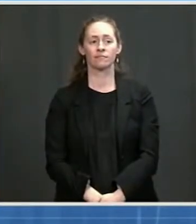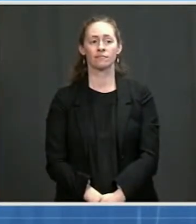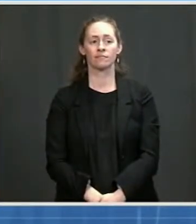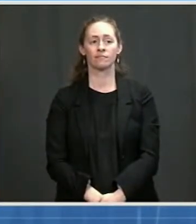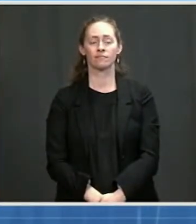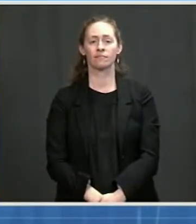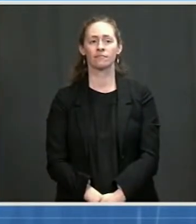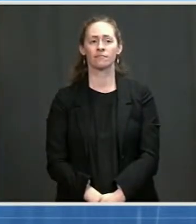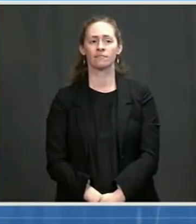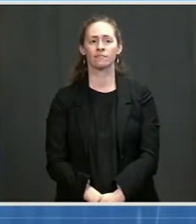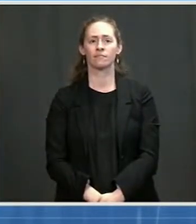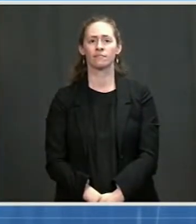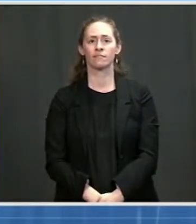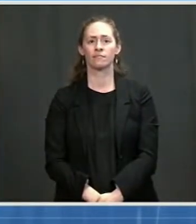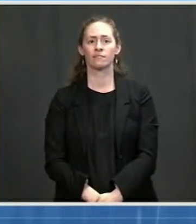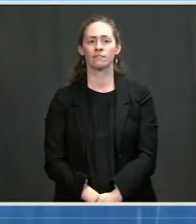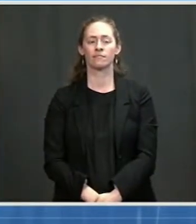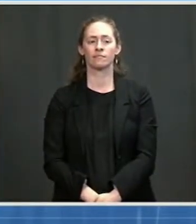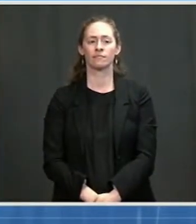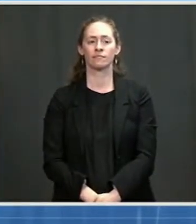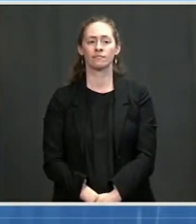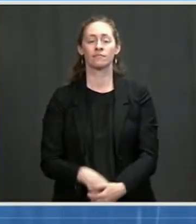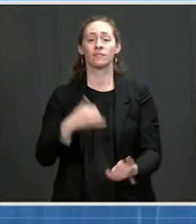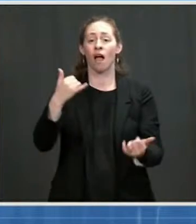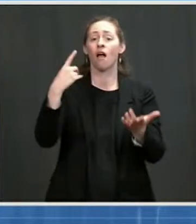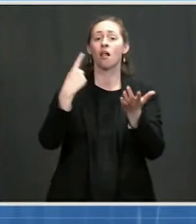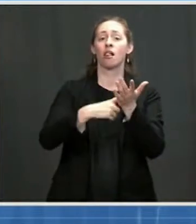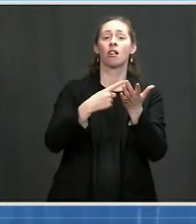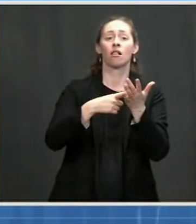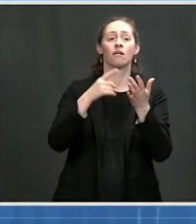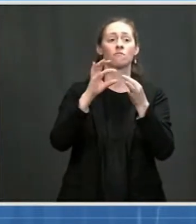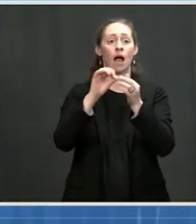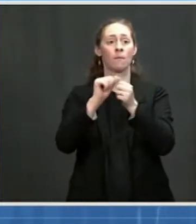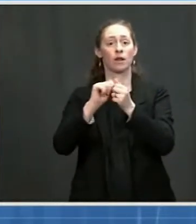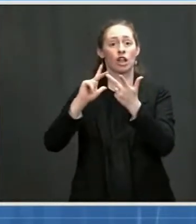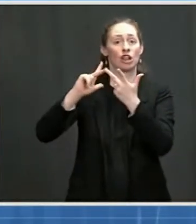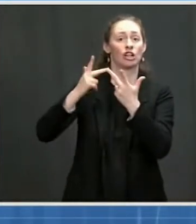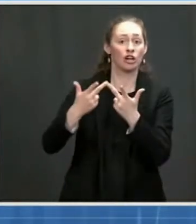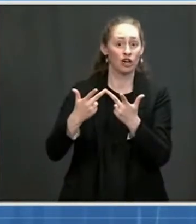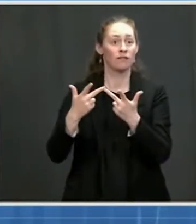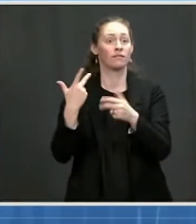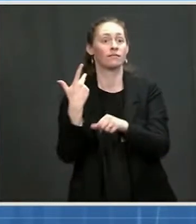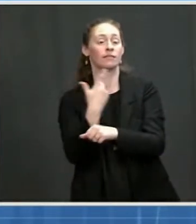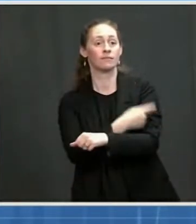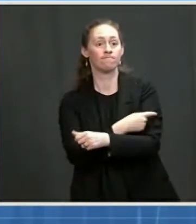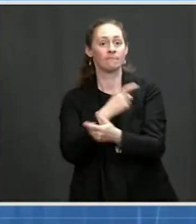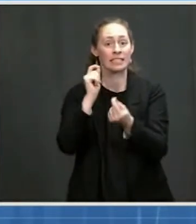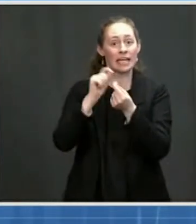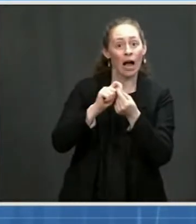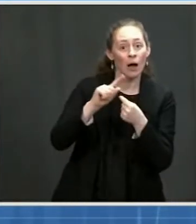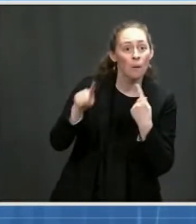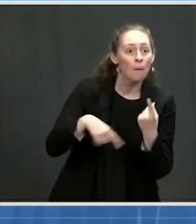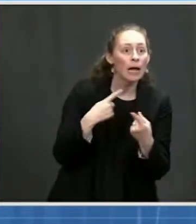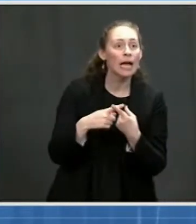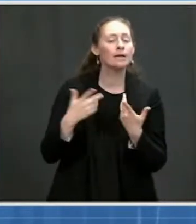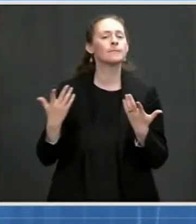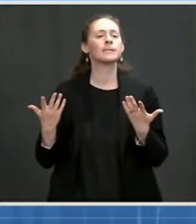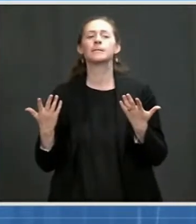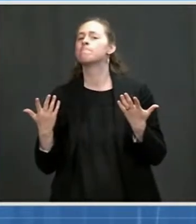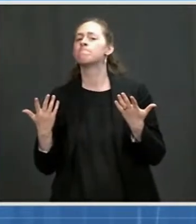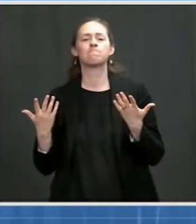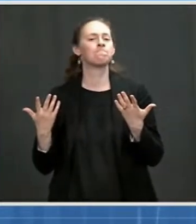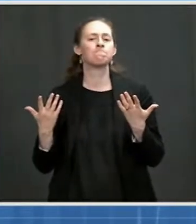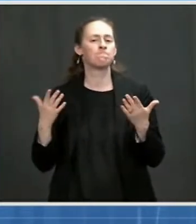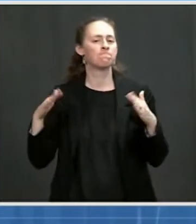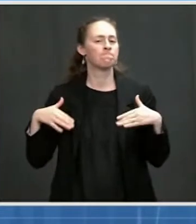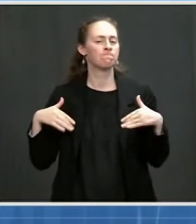Andy. So with regard to the boosters, as I've said many times, we do not know precisely when we will need to boost. There are two ways to